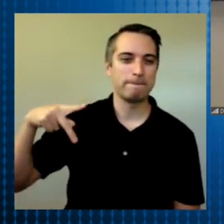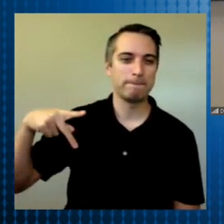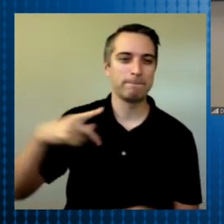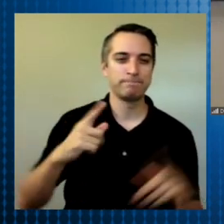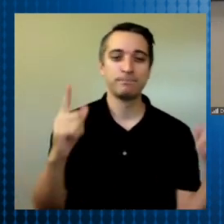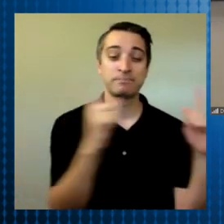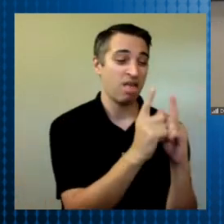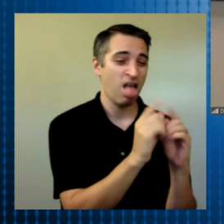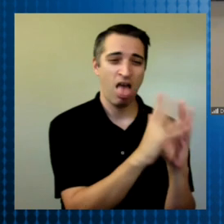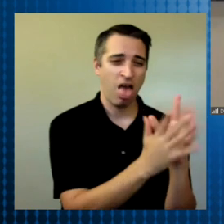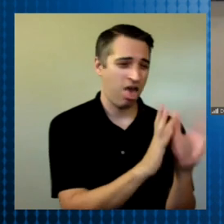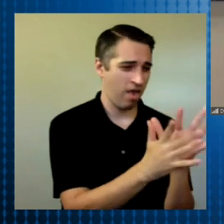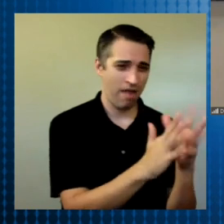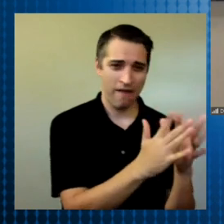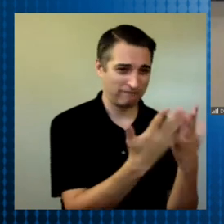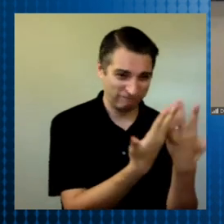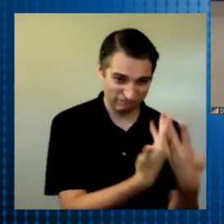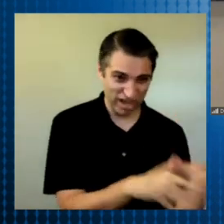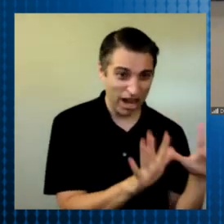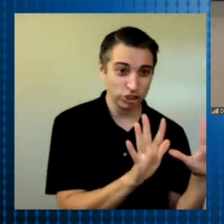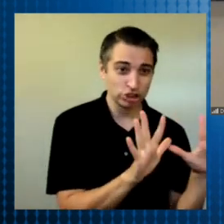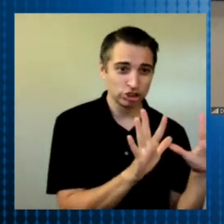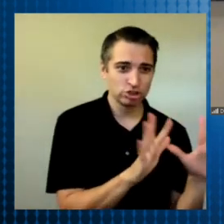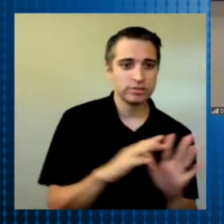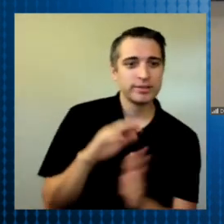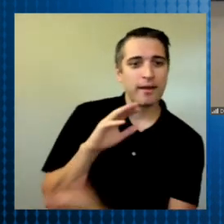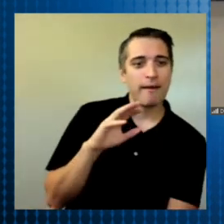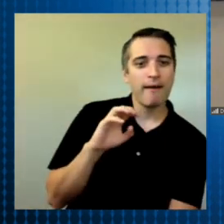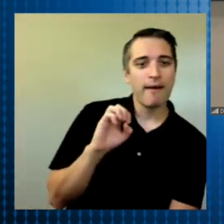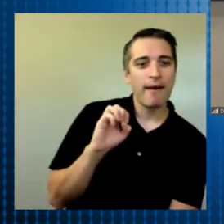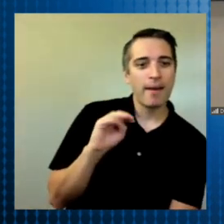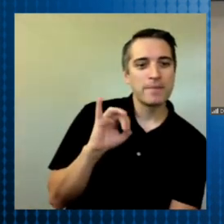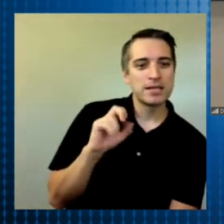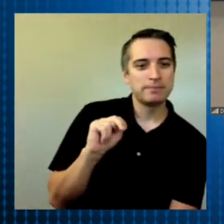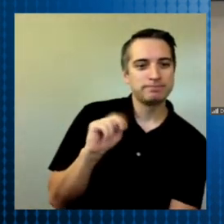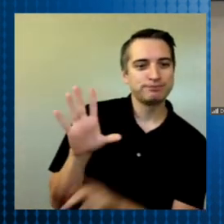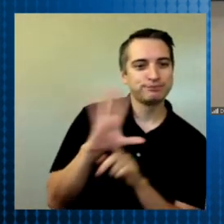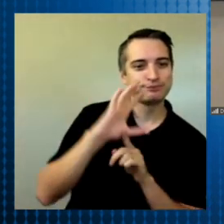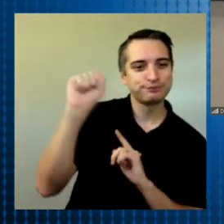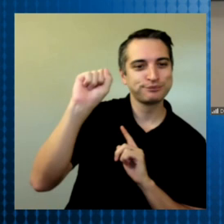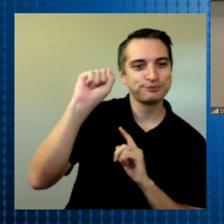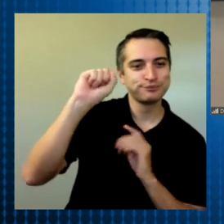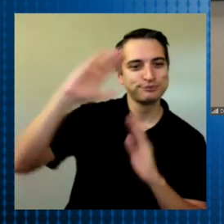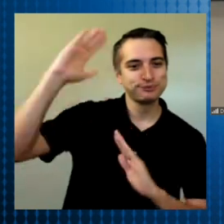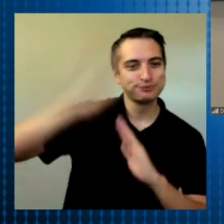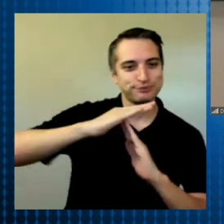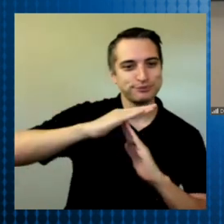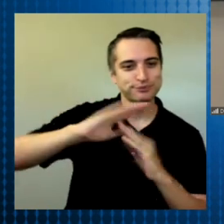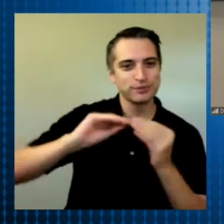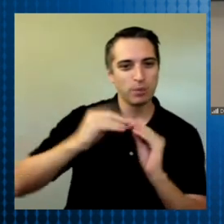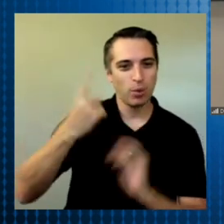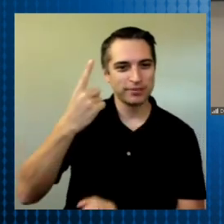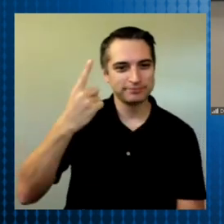uno. And then that was a young man known as Usher. Like most 12, 13-year-old kids, he